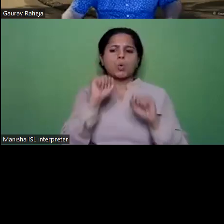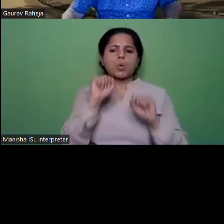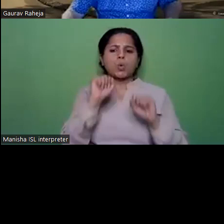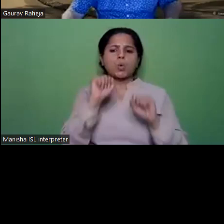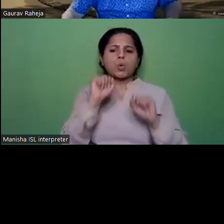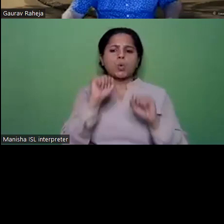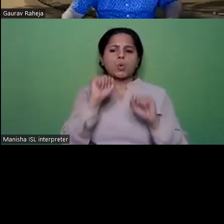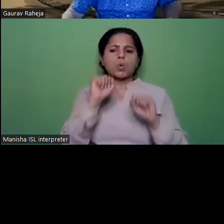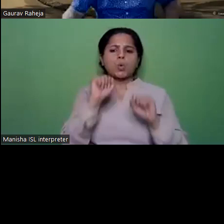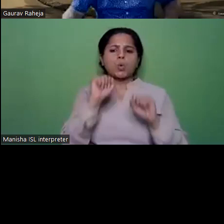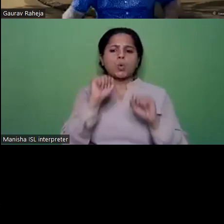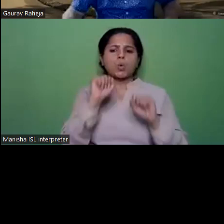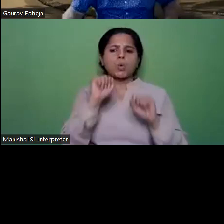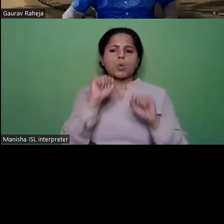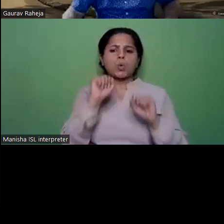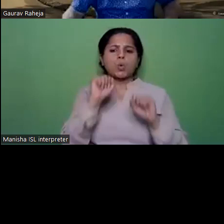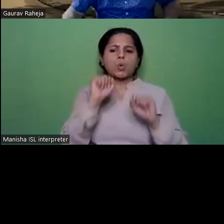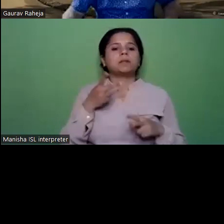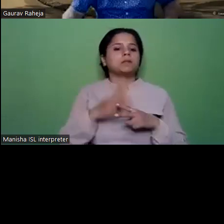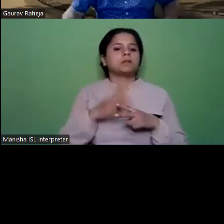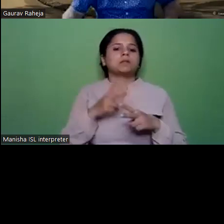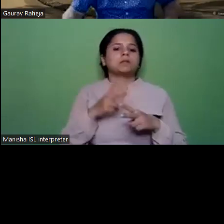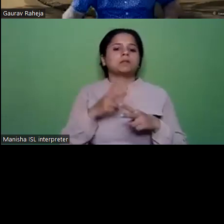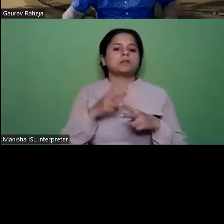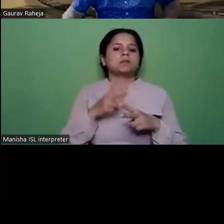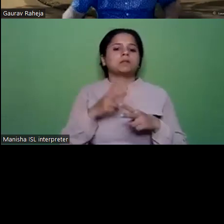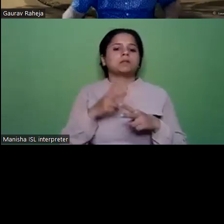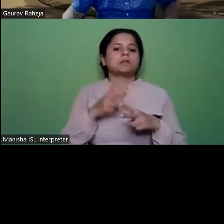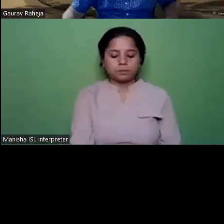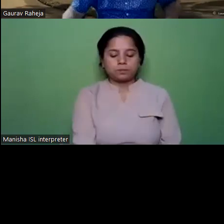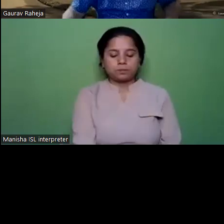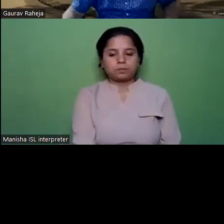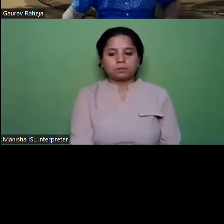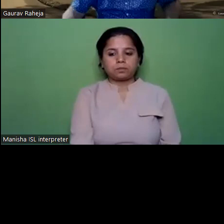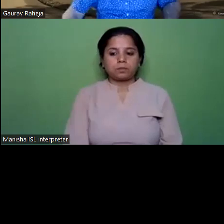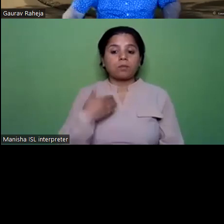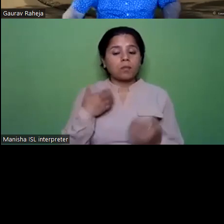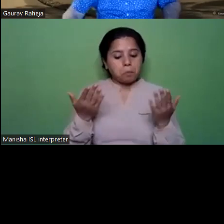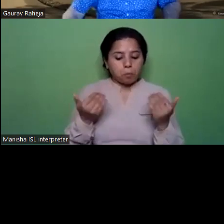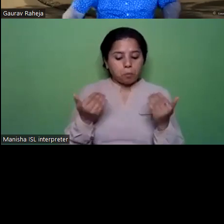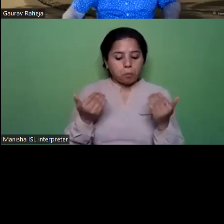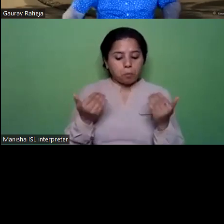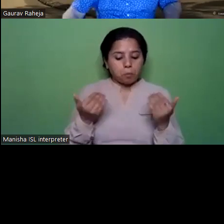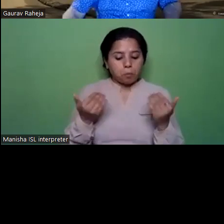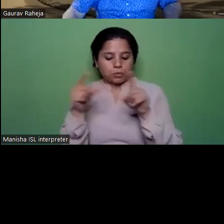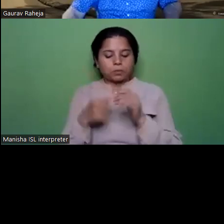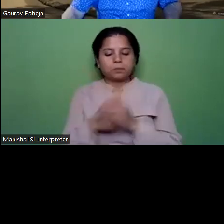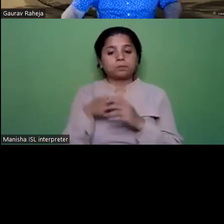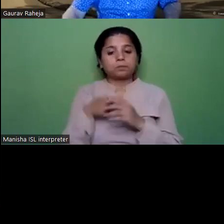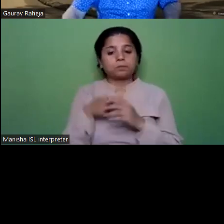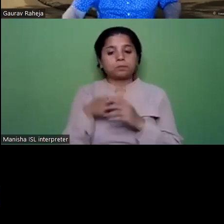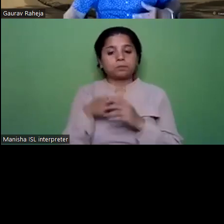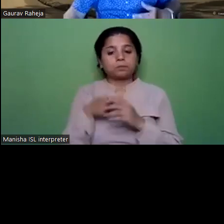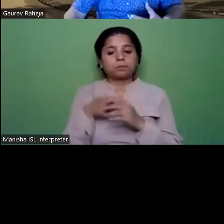we all have to coexist, and we are able to move forward in a way